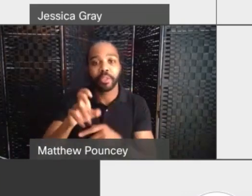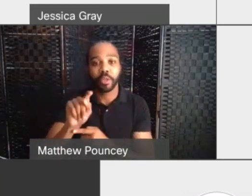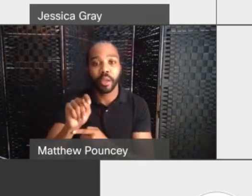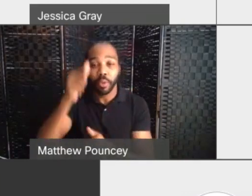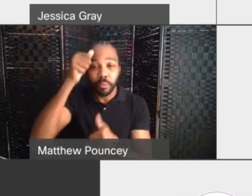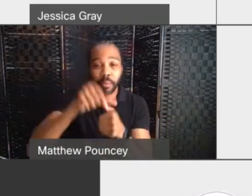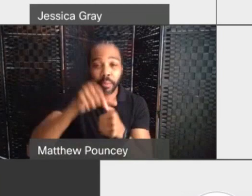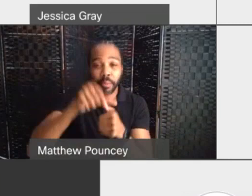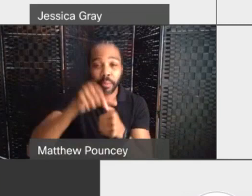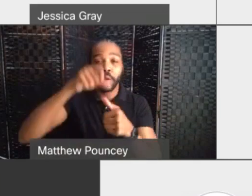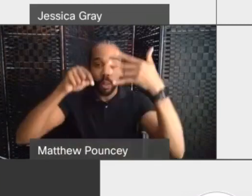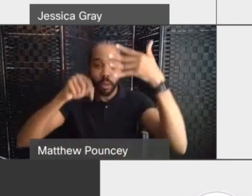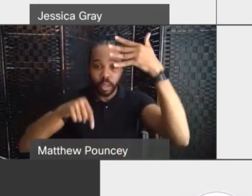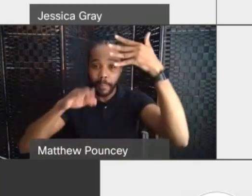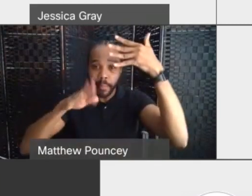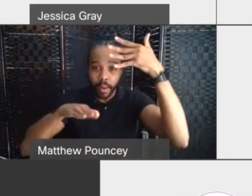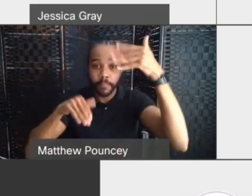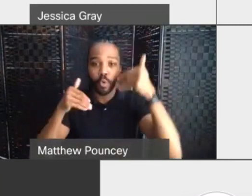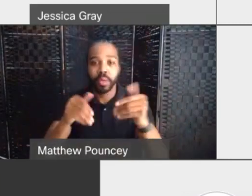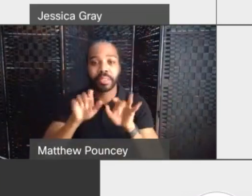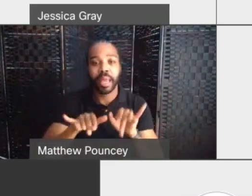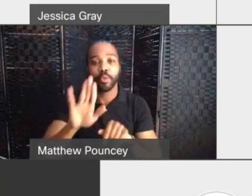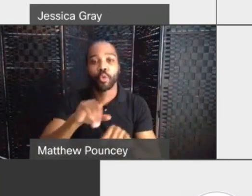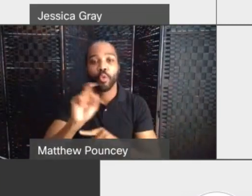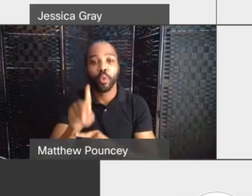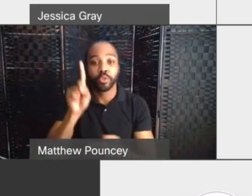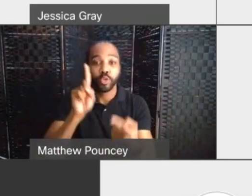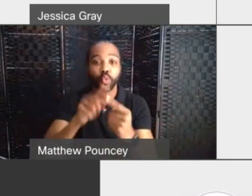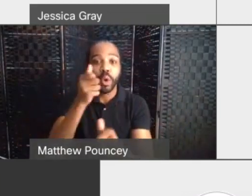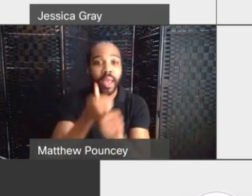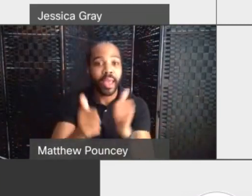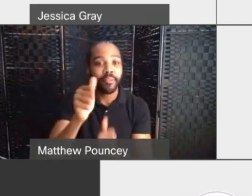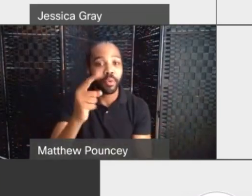of the chat and type your question to everyone.